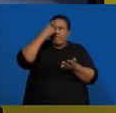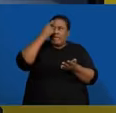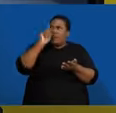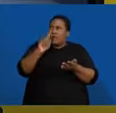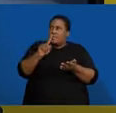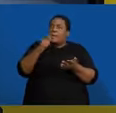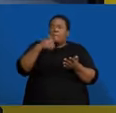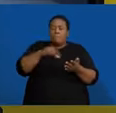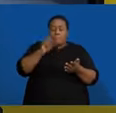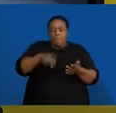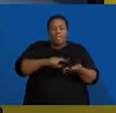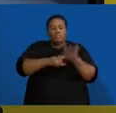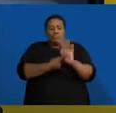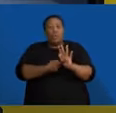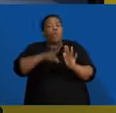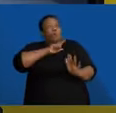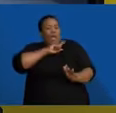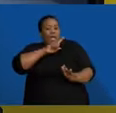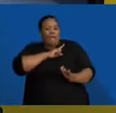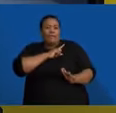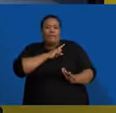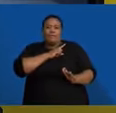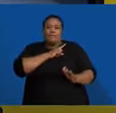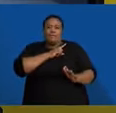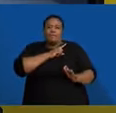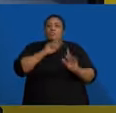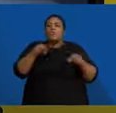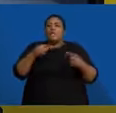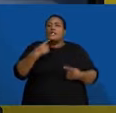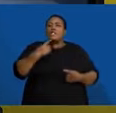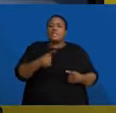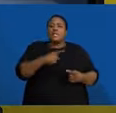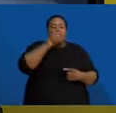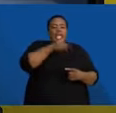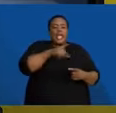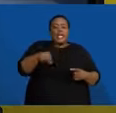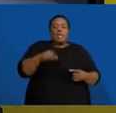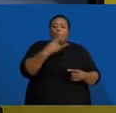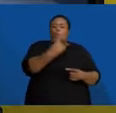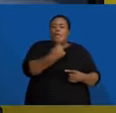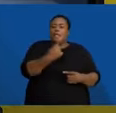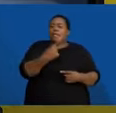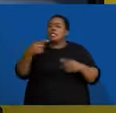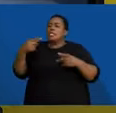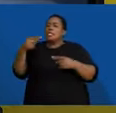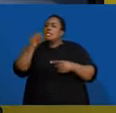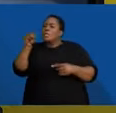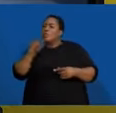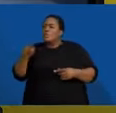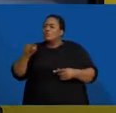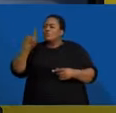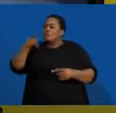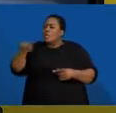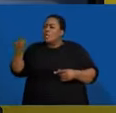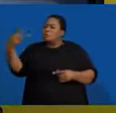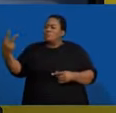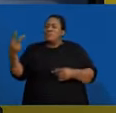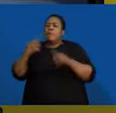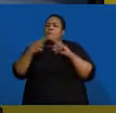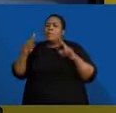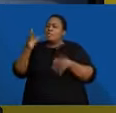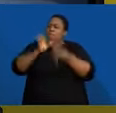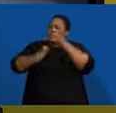to indicate why that is the case. So you can't say angle 1 is equals to angle 2 without telling me why that